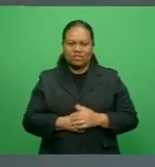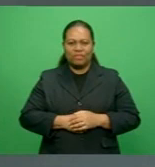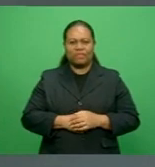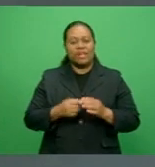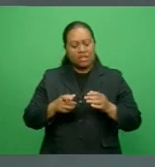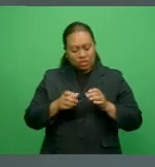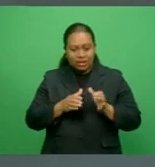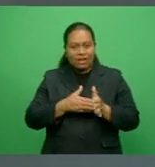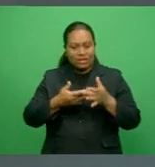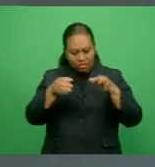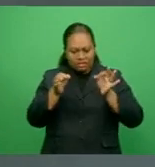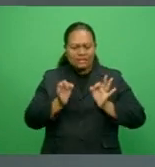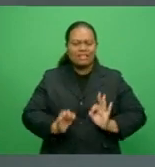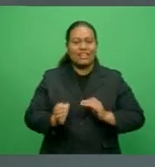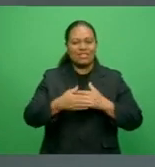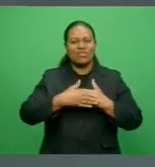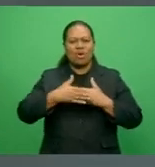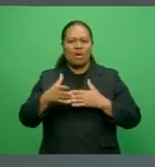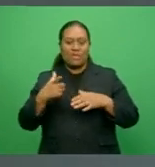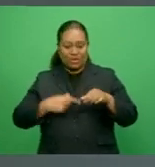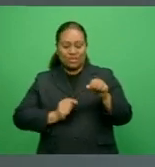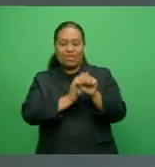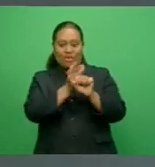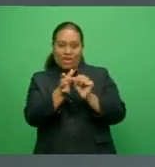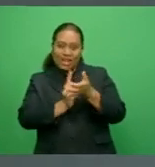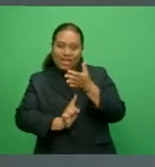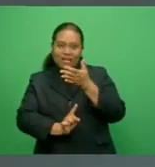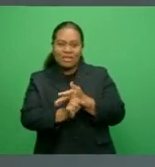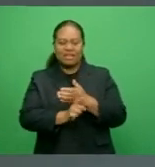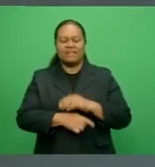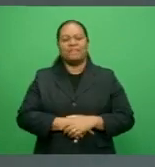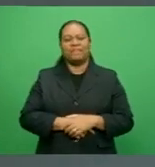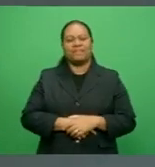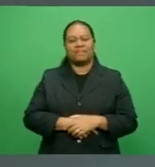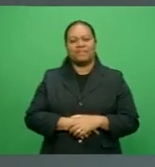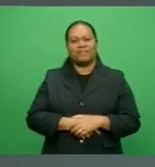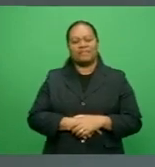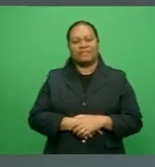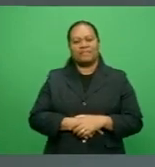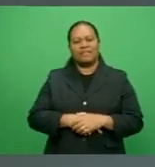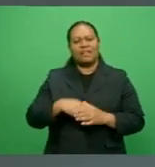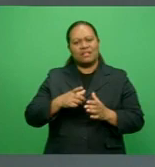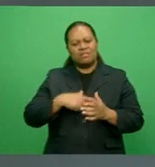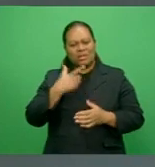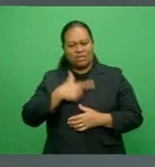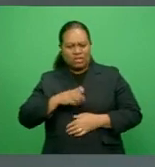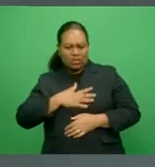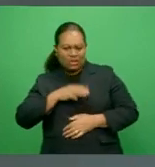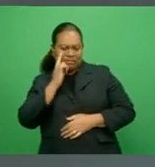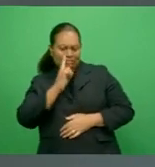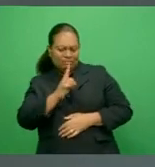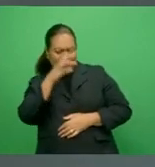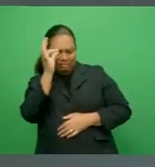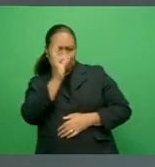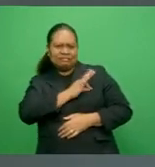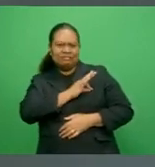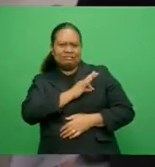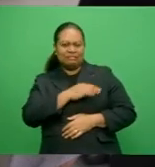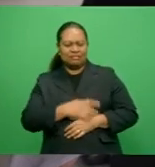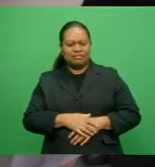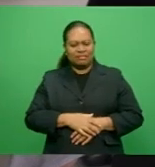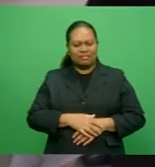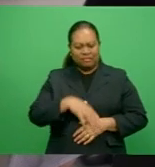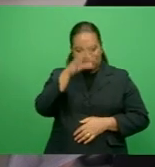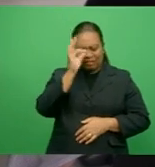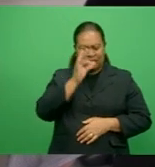this my shop in this kind of corona times just to gauge my faith, just to step out, knowing that if